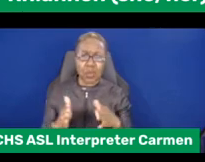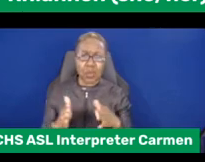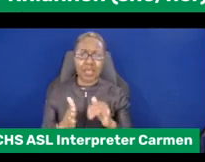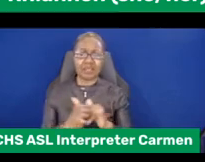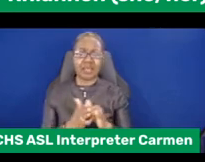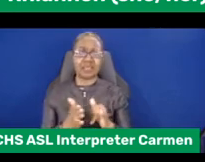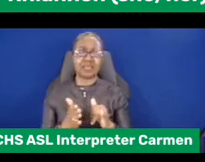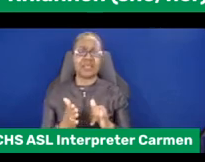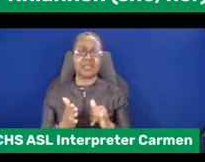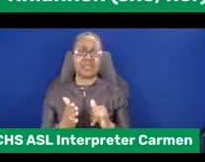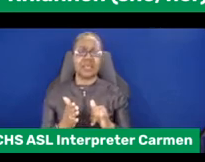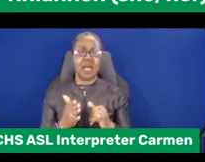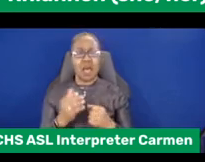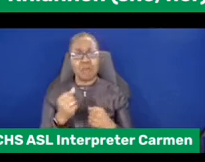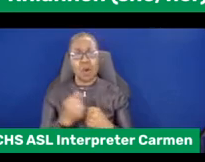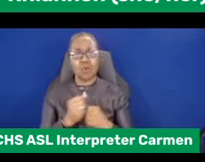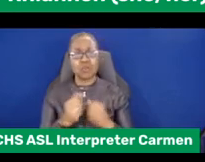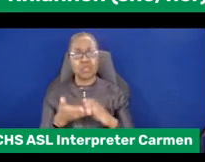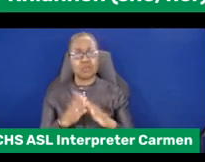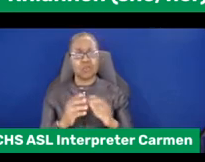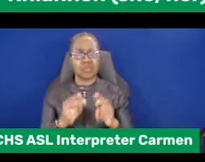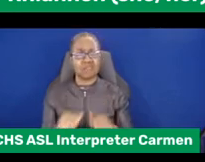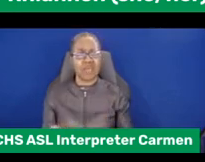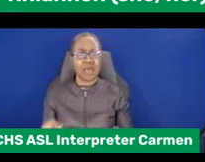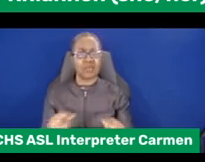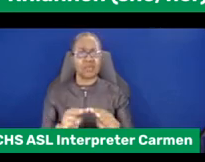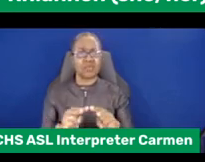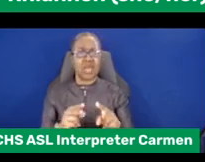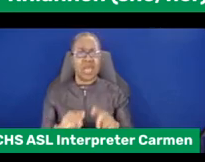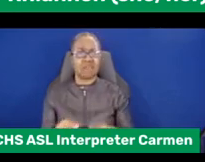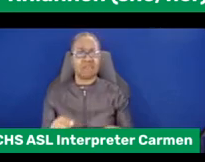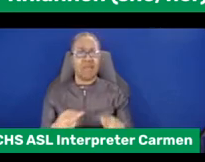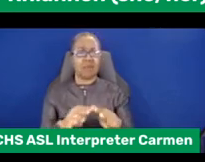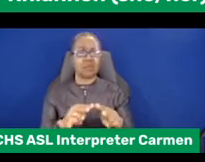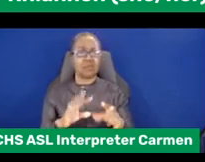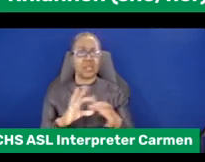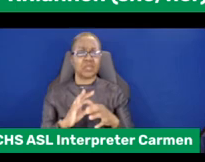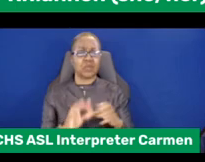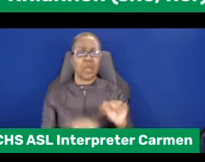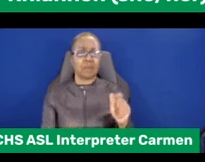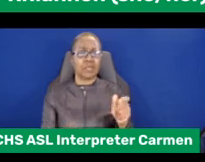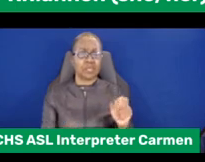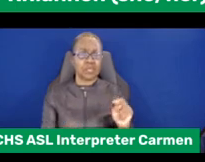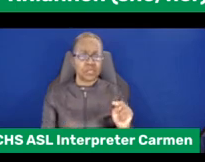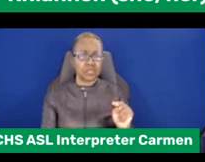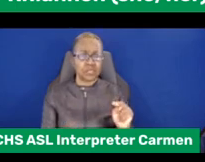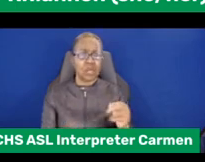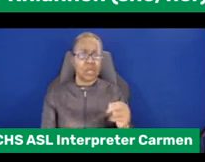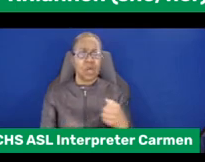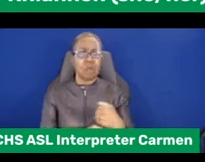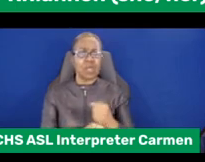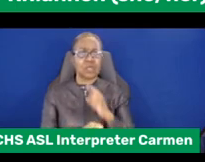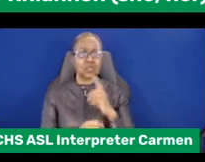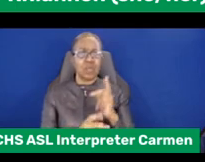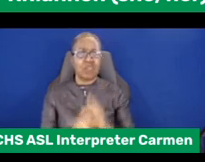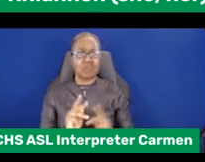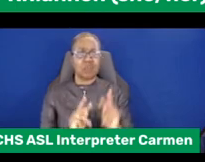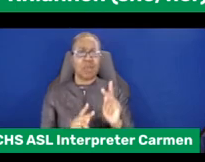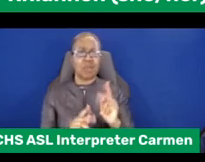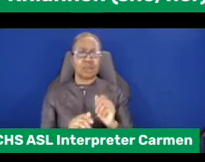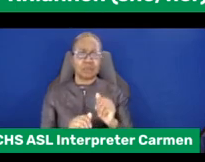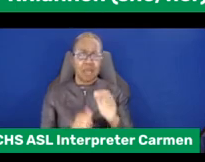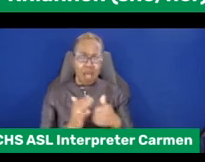which upholds our community values and our values of abolition, while also ensuring that everyone feels safe in our